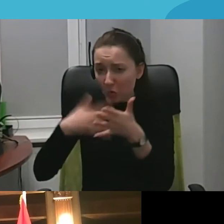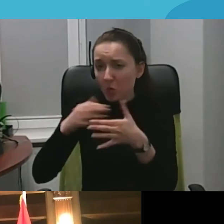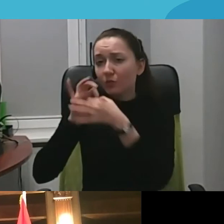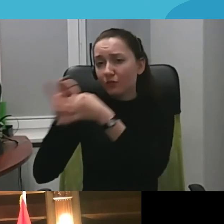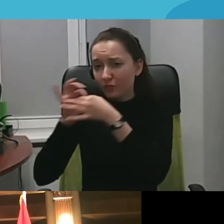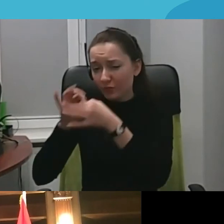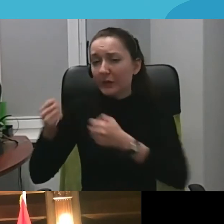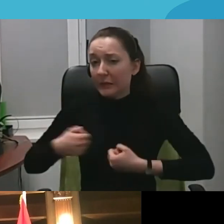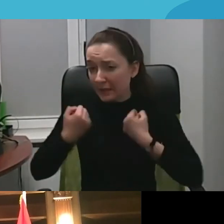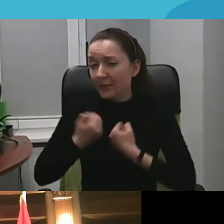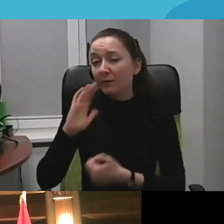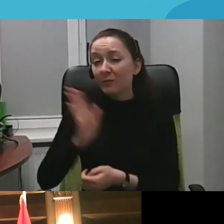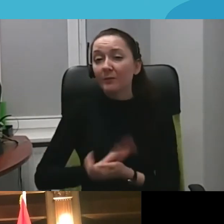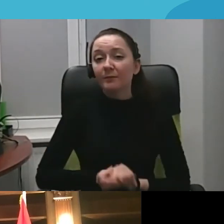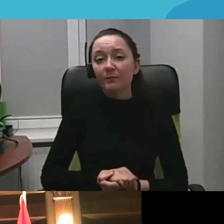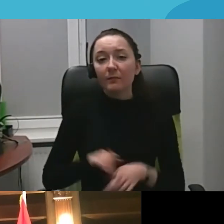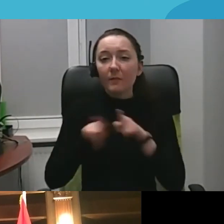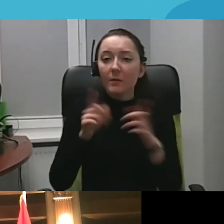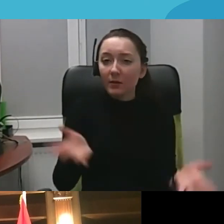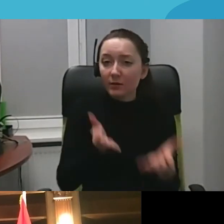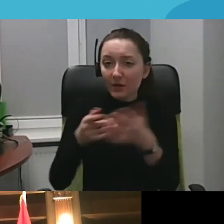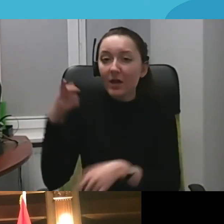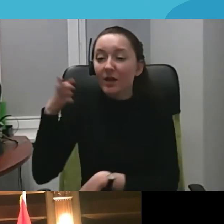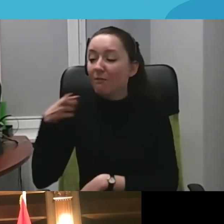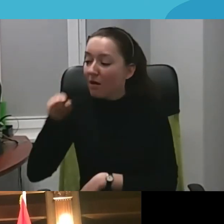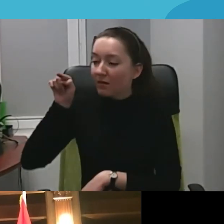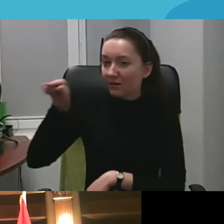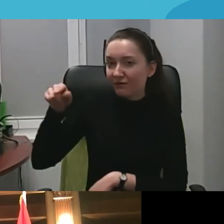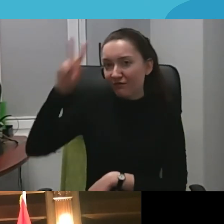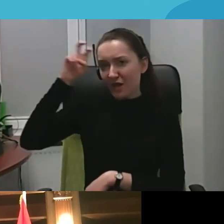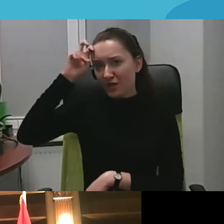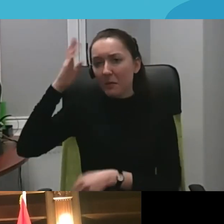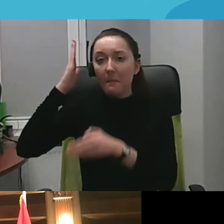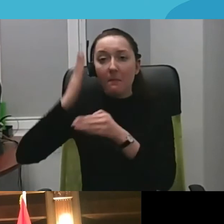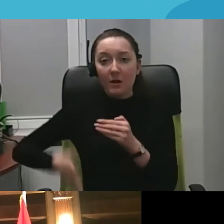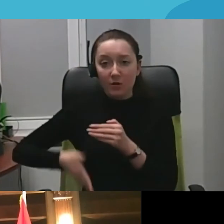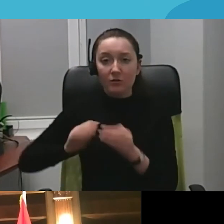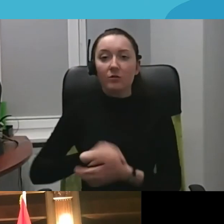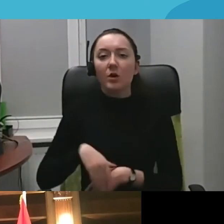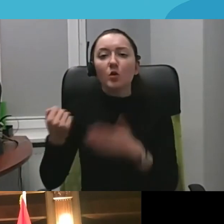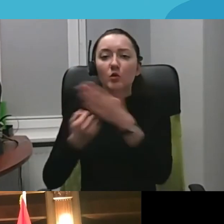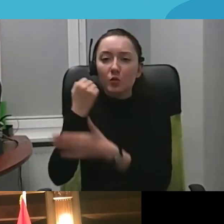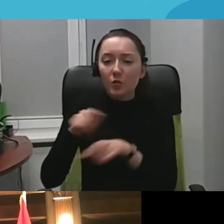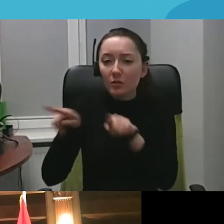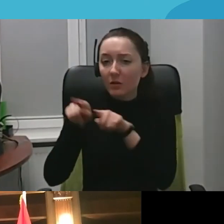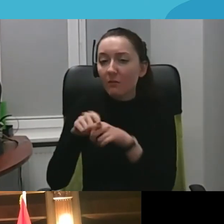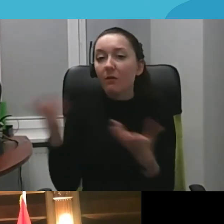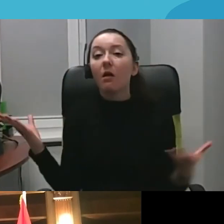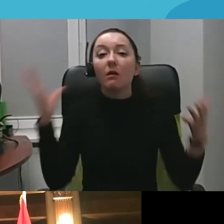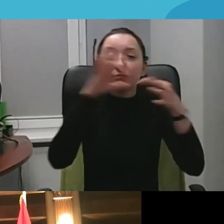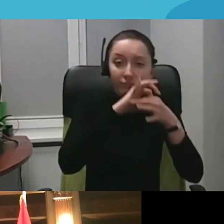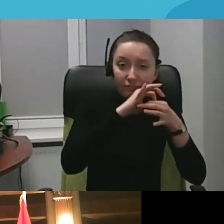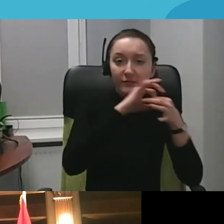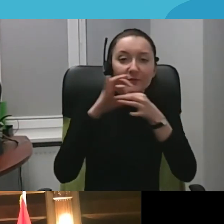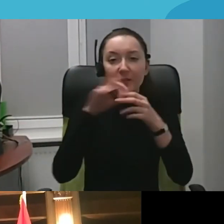relentless in calling on the government of Belarus to end all violence and initiate an independent and impartial investigation into